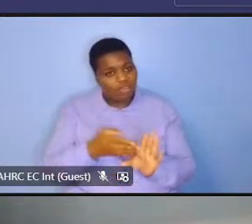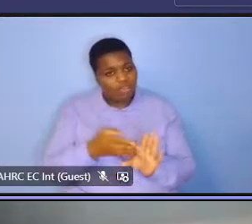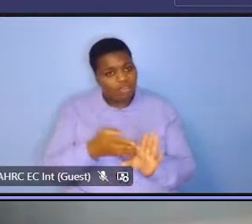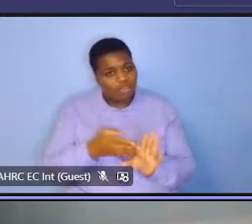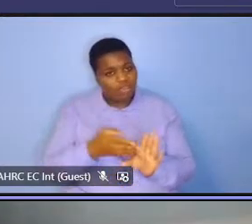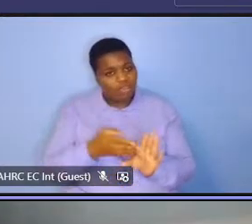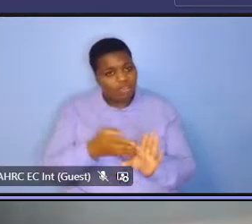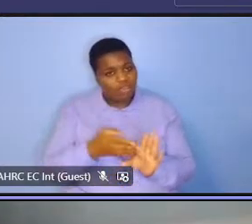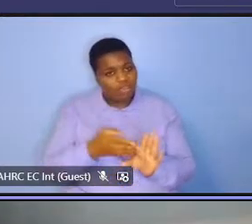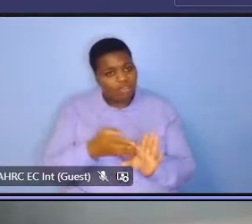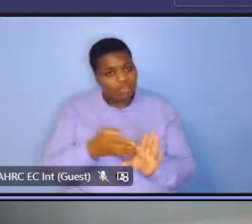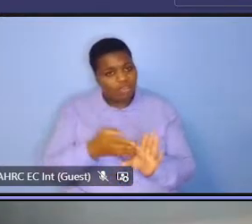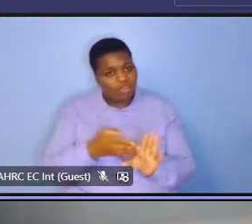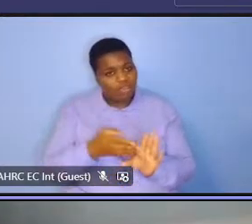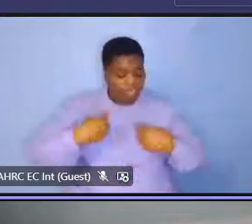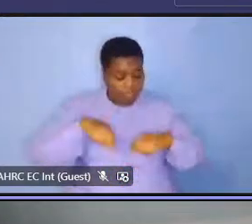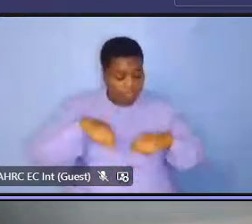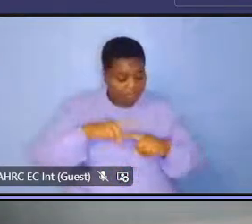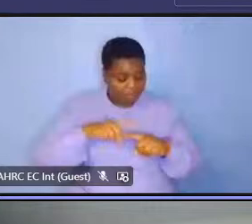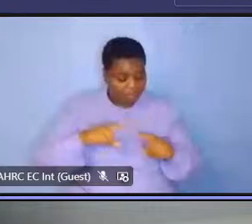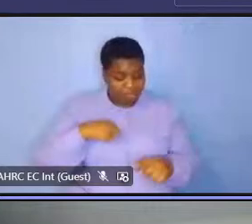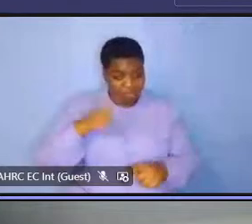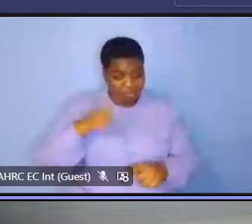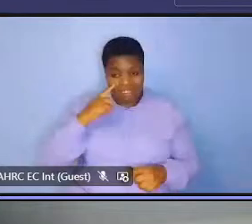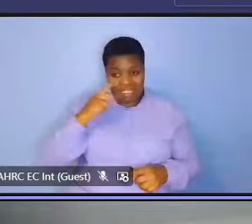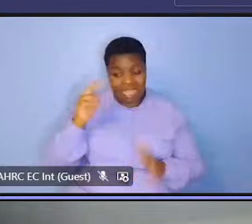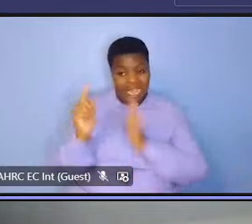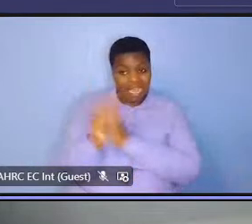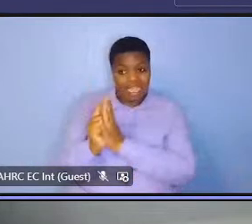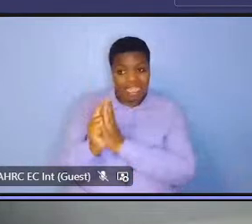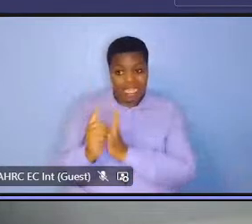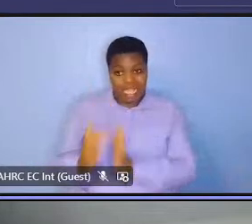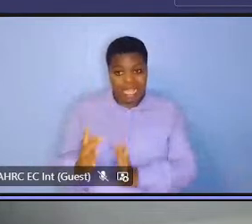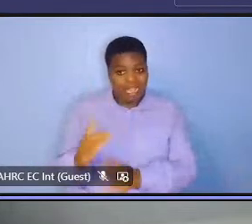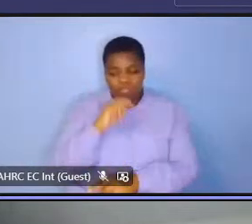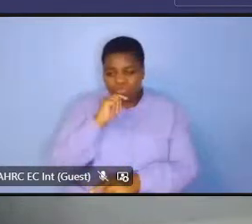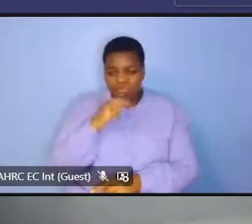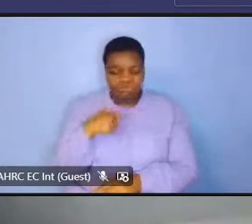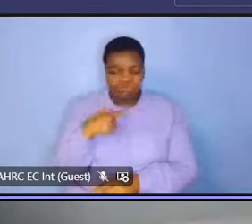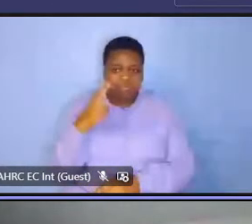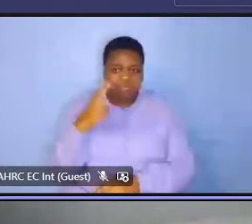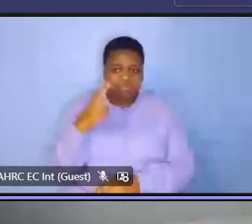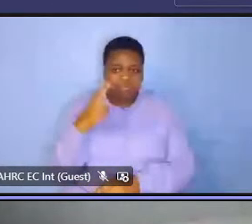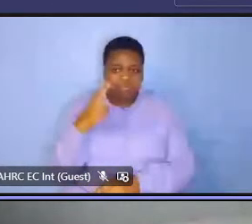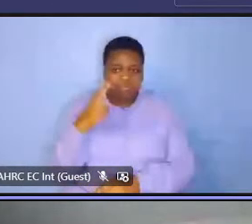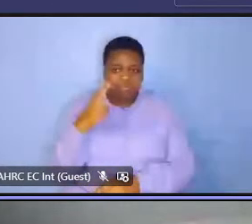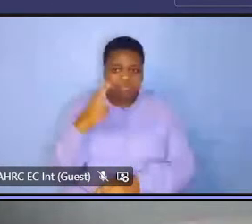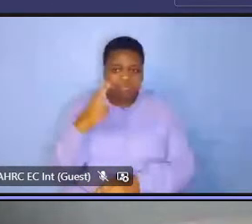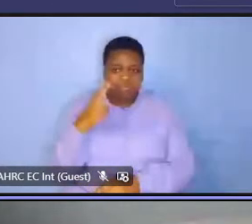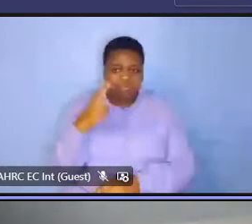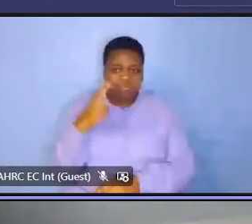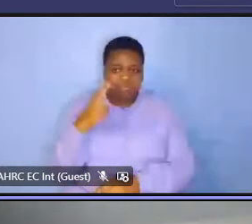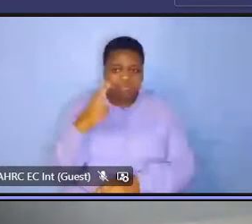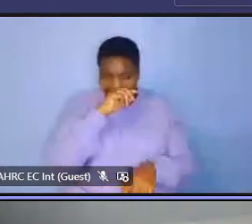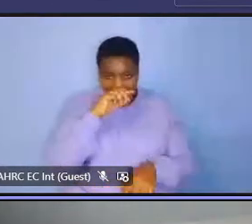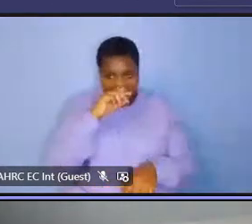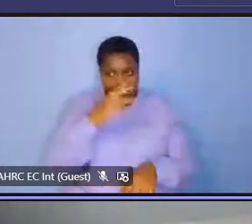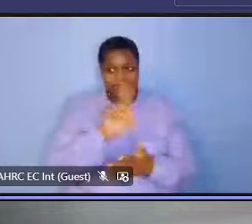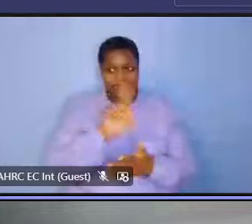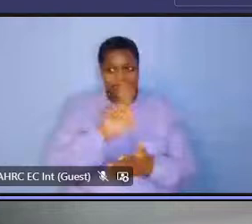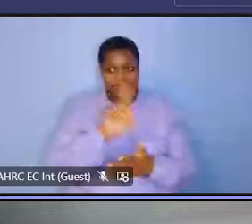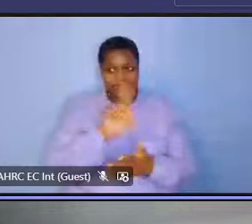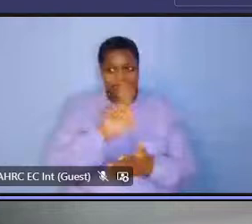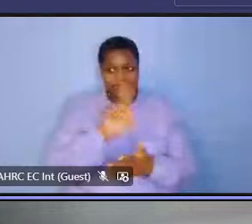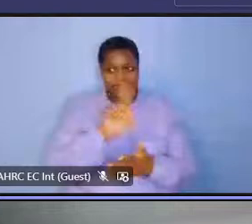they may help us in that regard. But from a legal background, I still don't see the nexus between those. So now if you go to the draft guidelines, which I've got a problem about